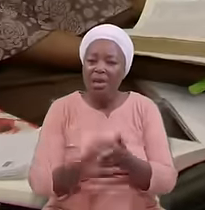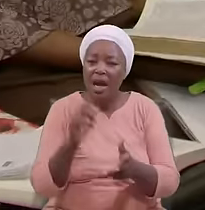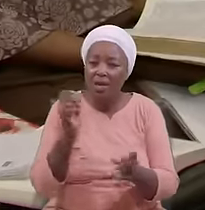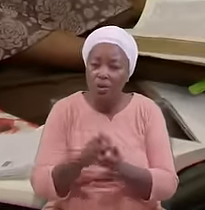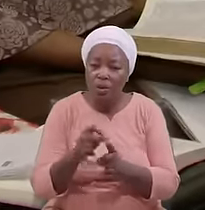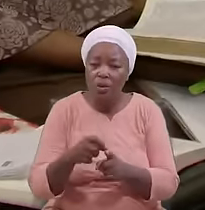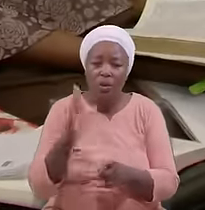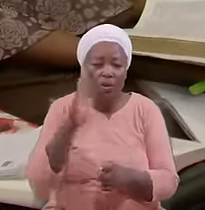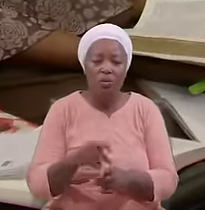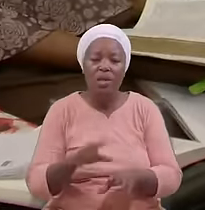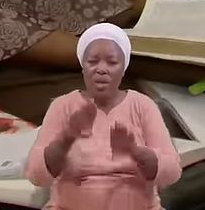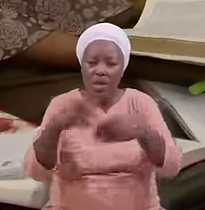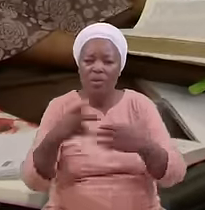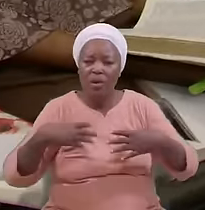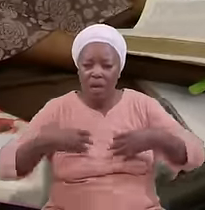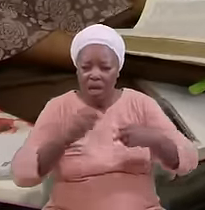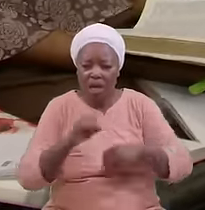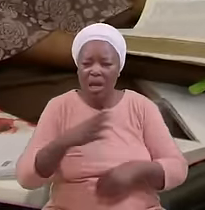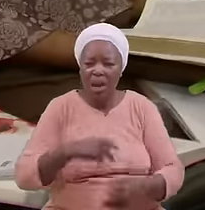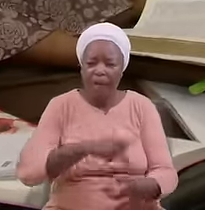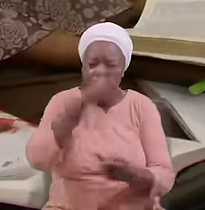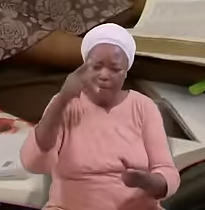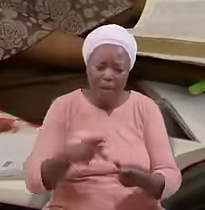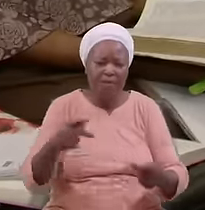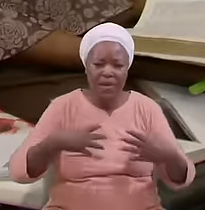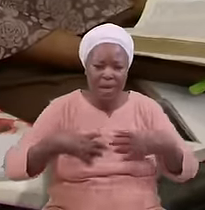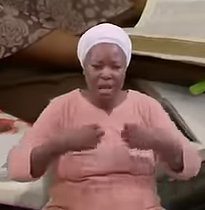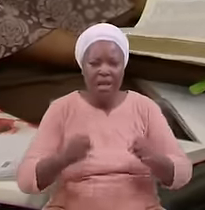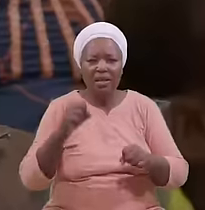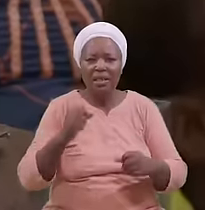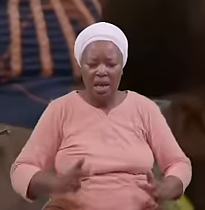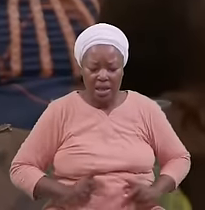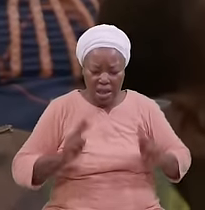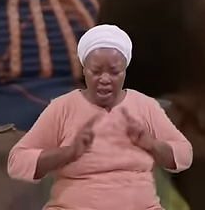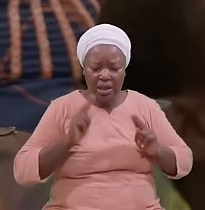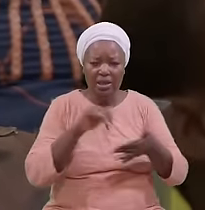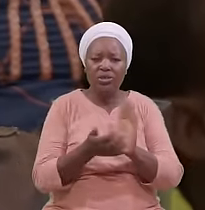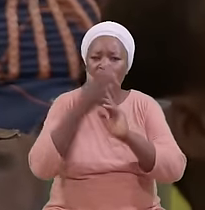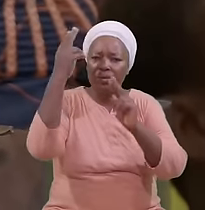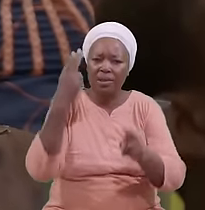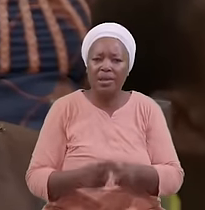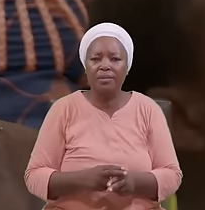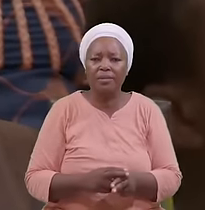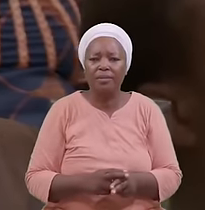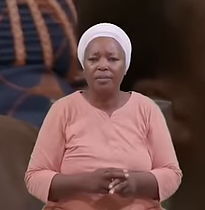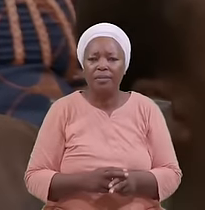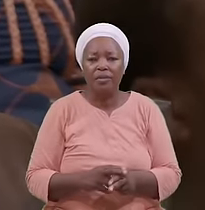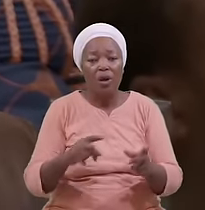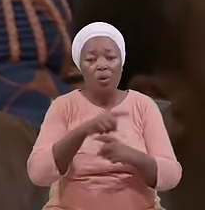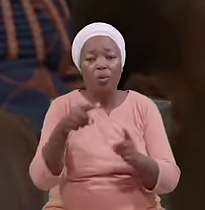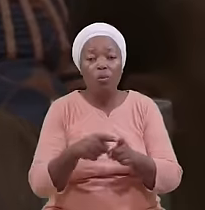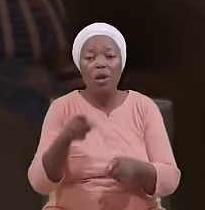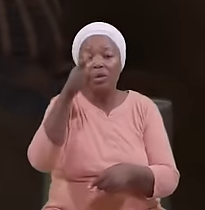will give you healing and perfect soundness in Jesus' name. When